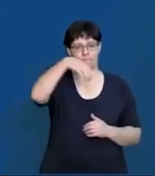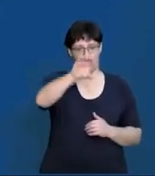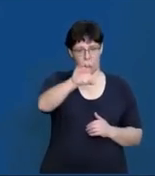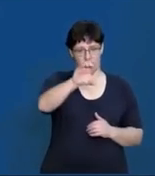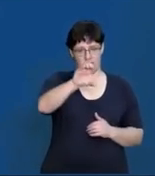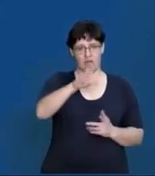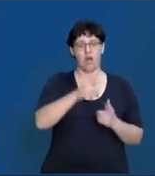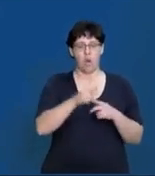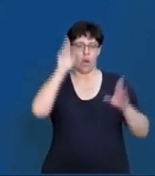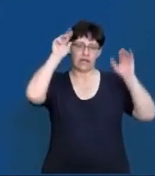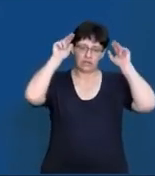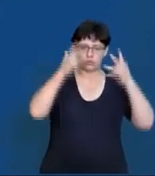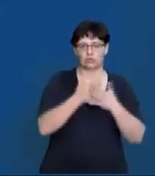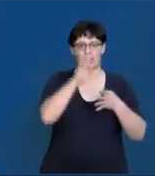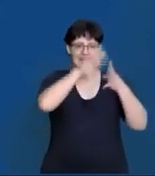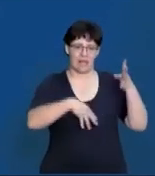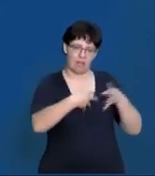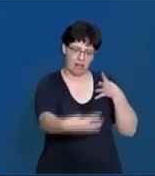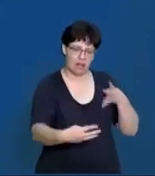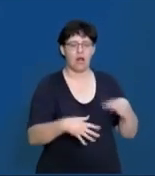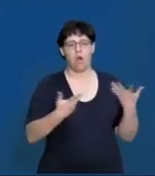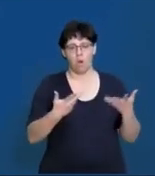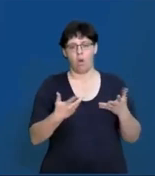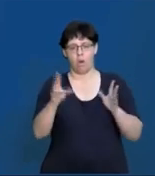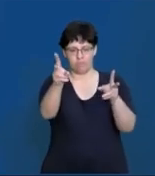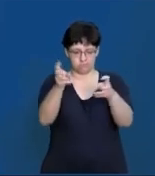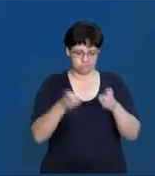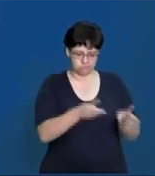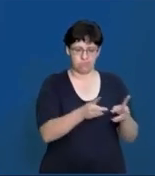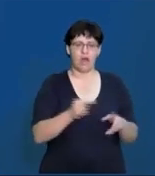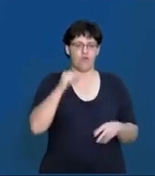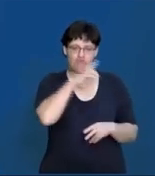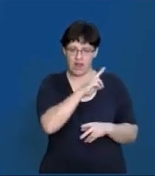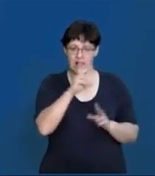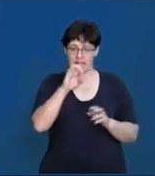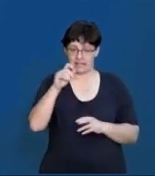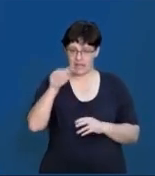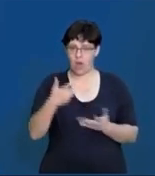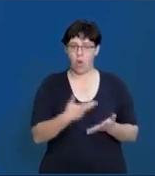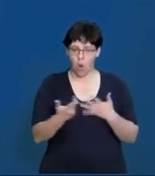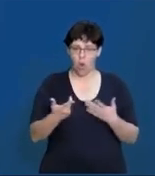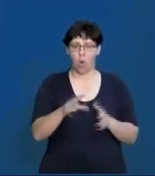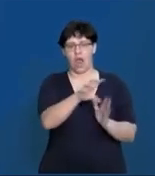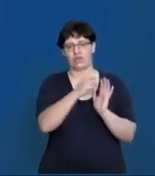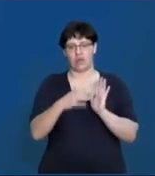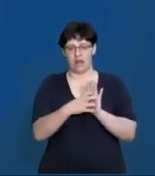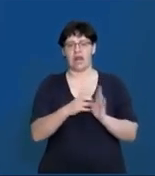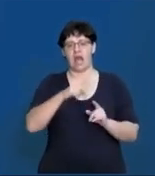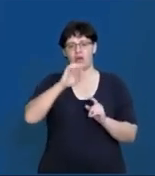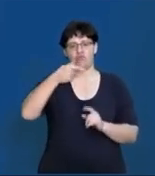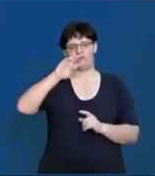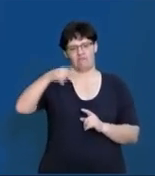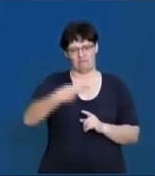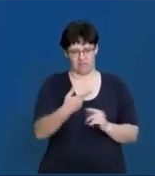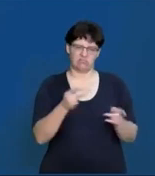a paragraph, in the form of a cartoon, a table, an extract, real data, or a combination of an extract and